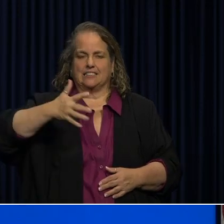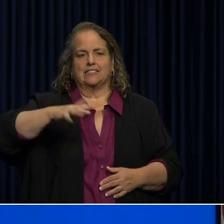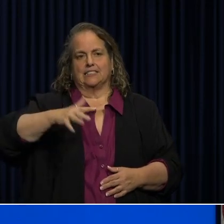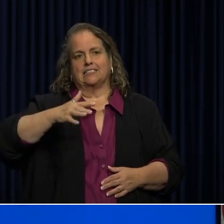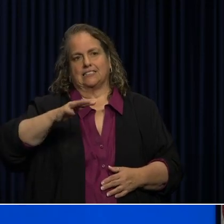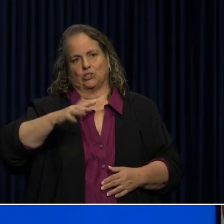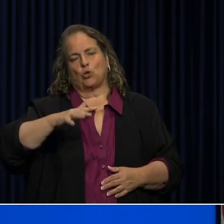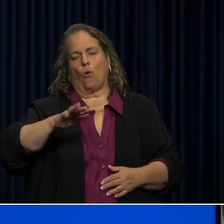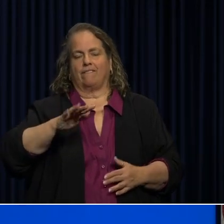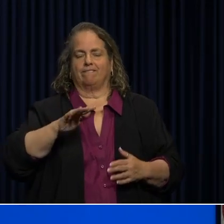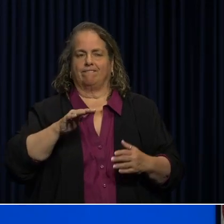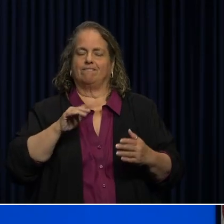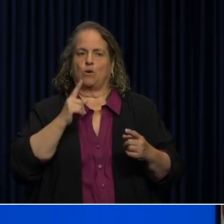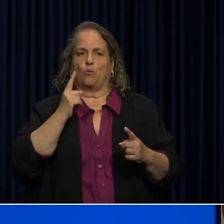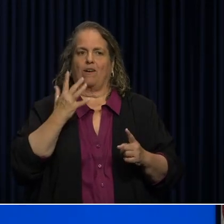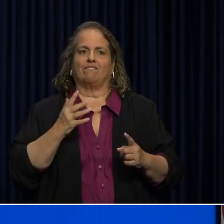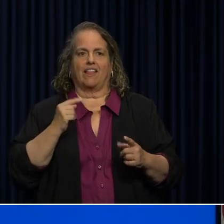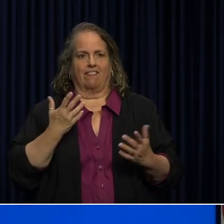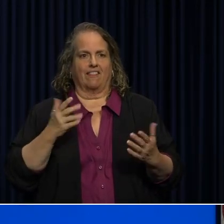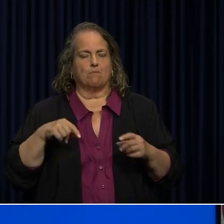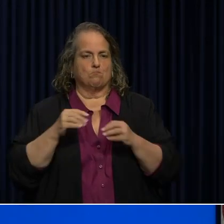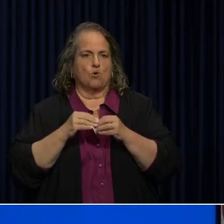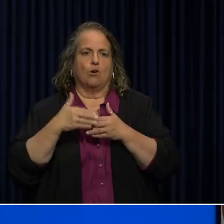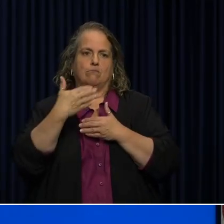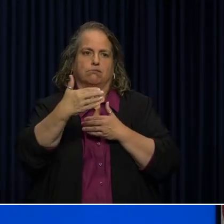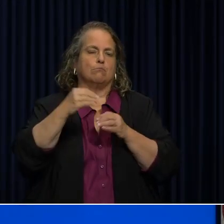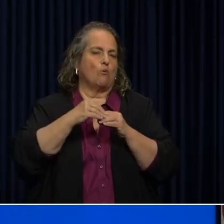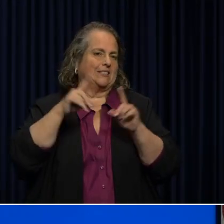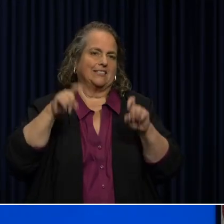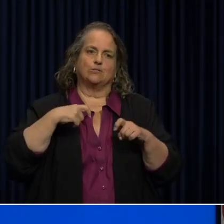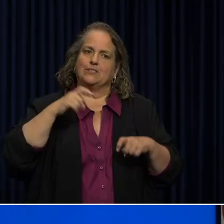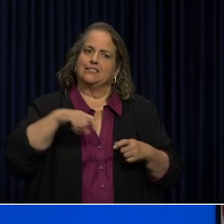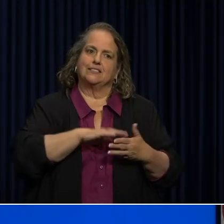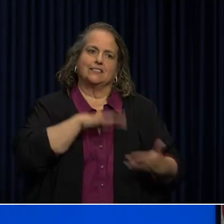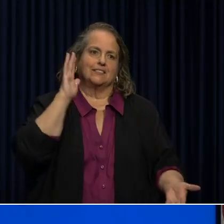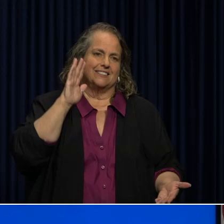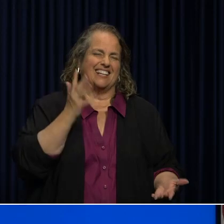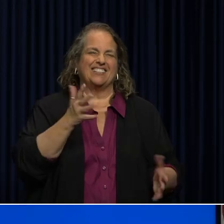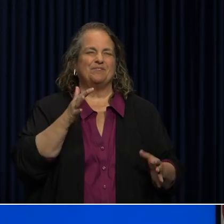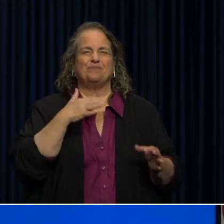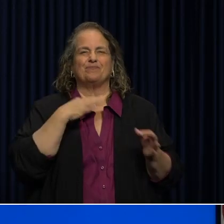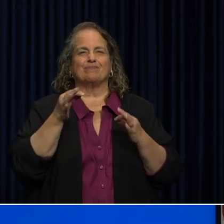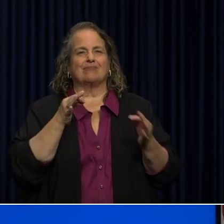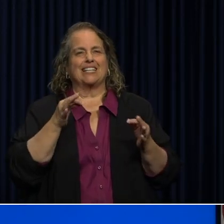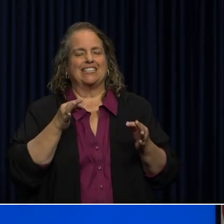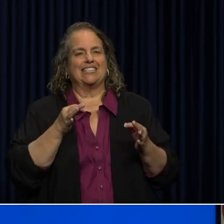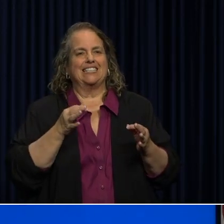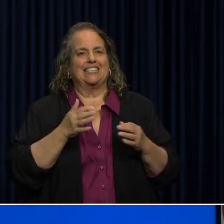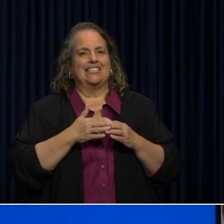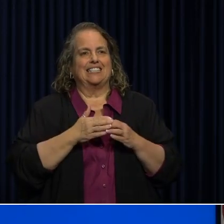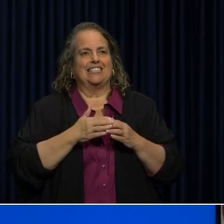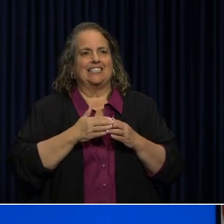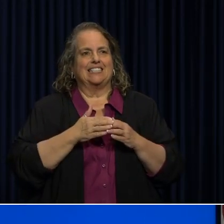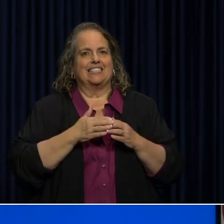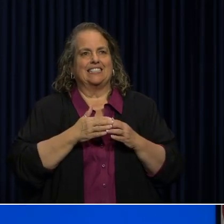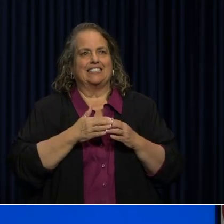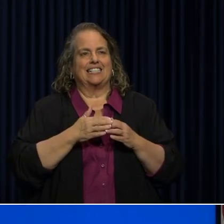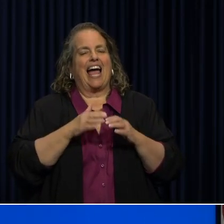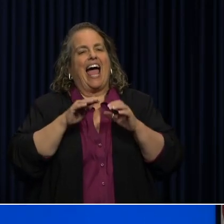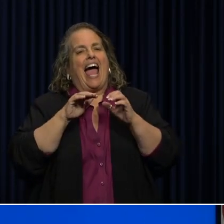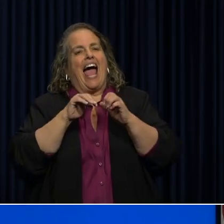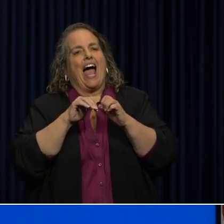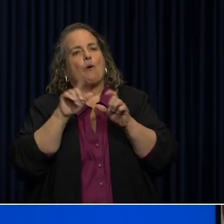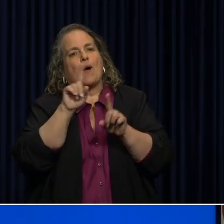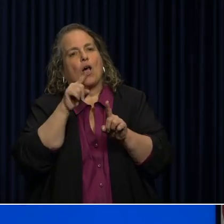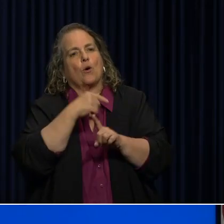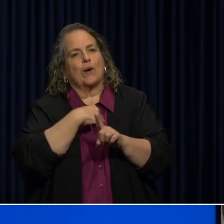We've got. It's really, I hate to say it's where we are in the journey, but our testing